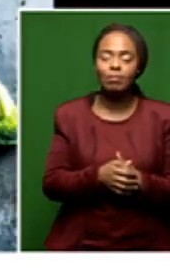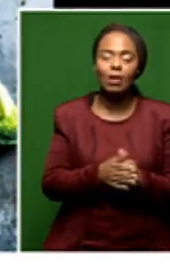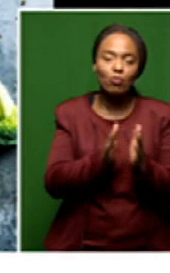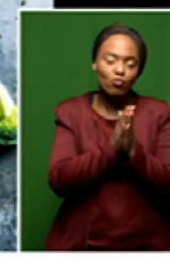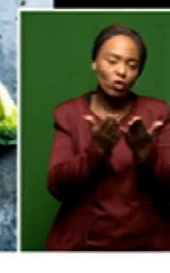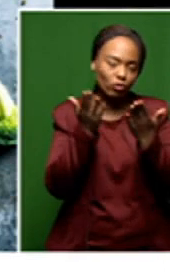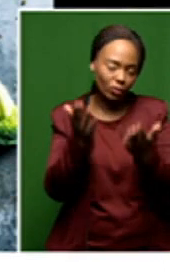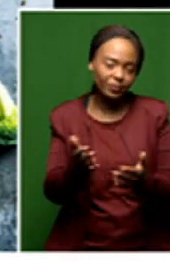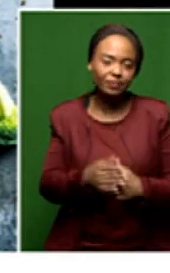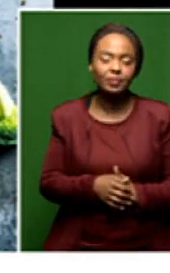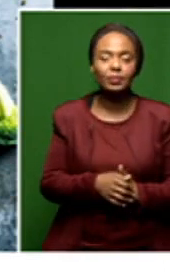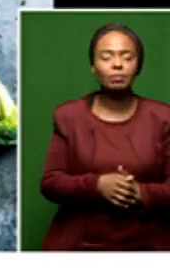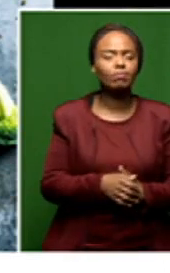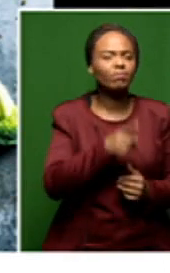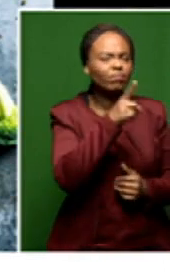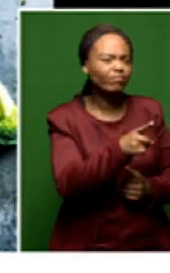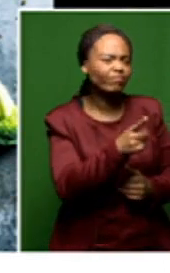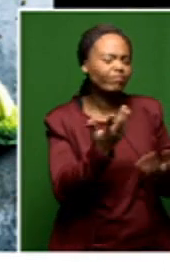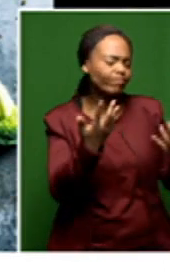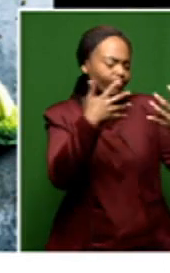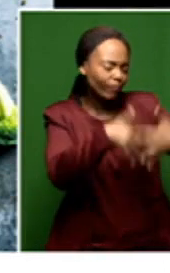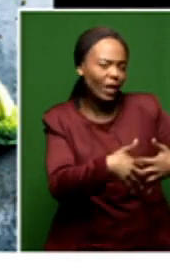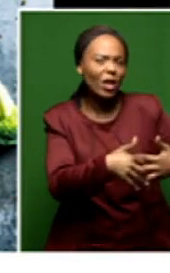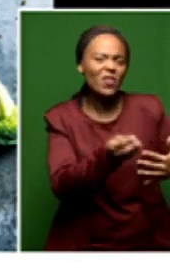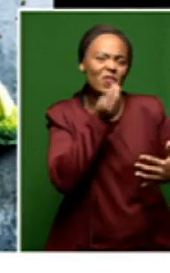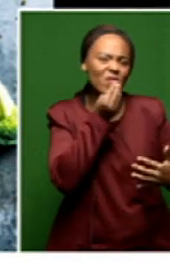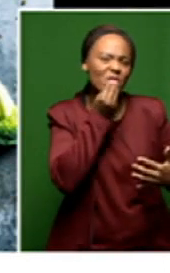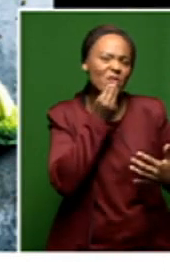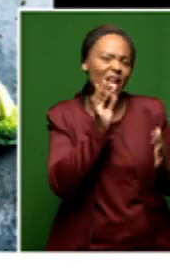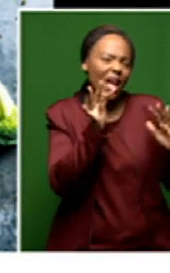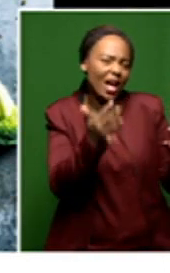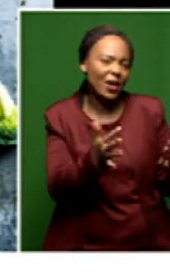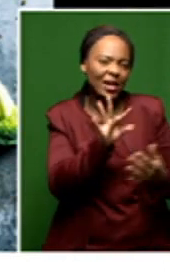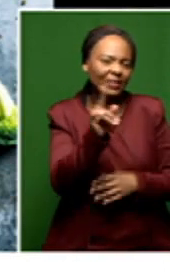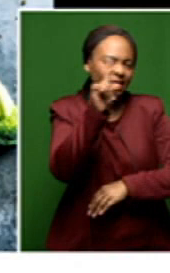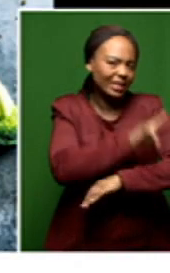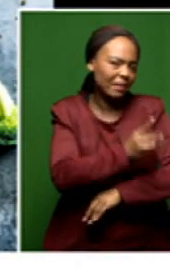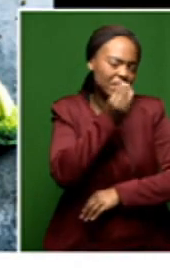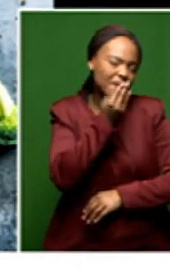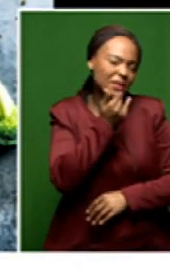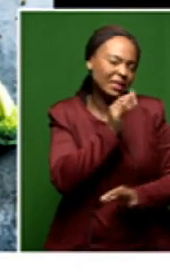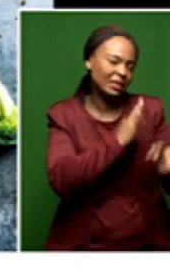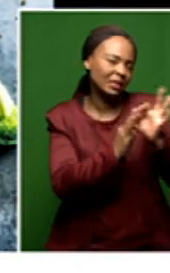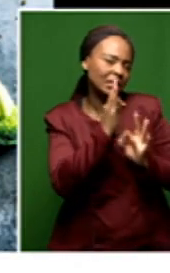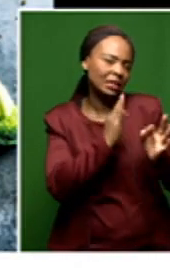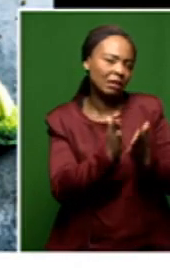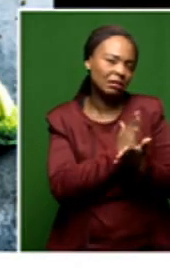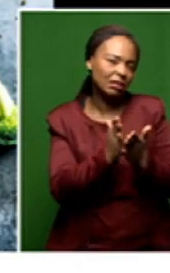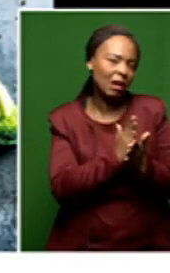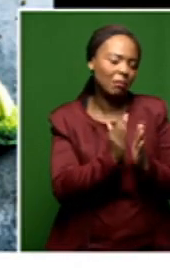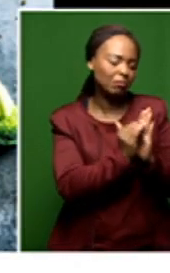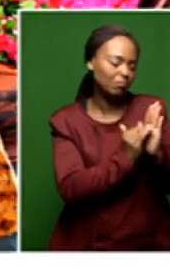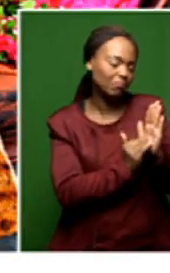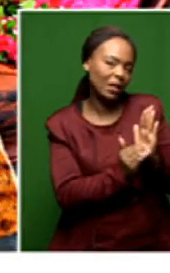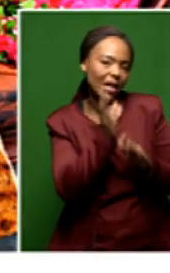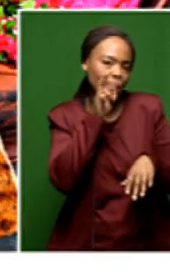how do we begin to incorporate these foods easily into our daily meals? I mean, you can just take us through some of the food and the pantry basics we all